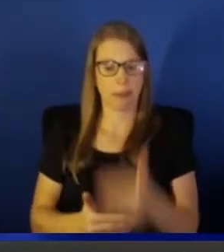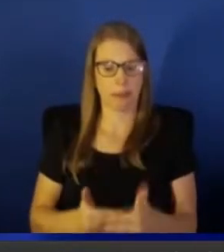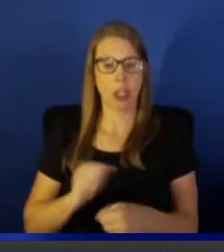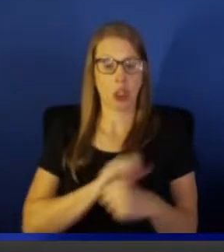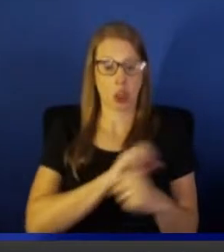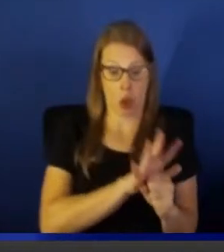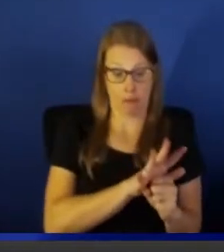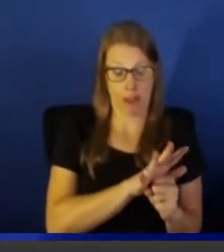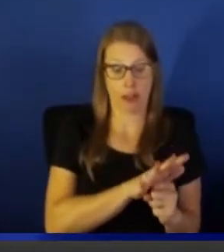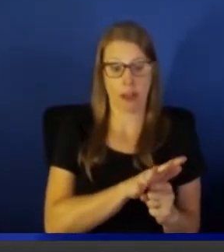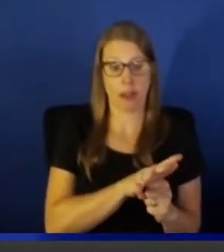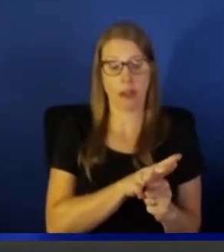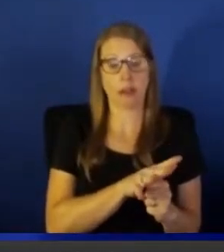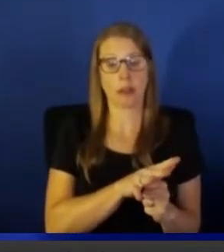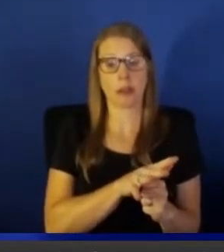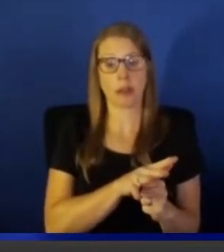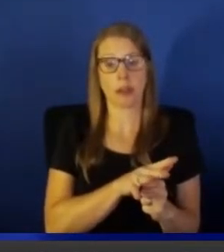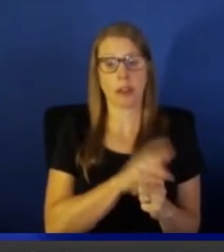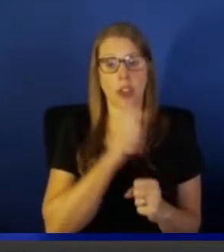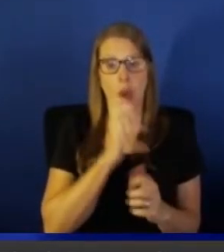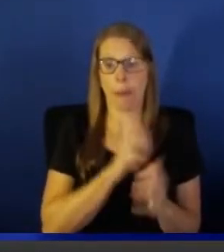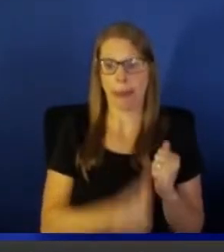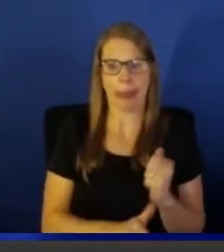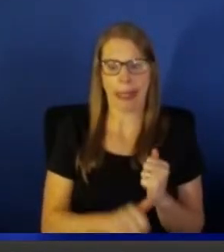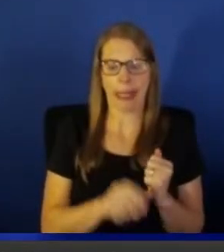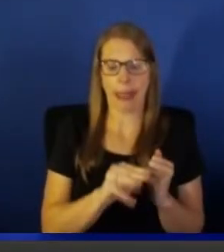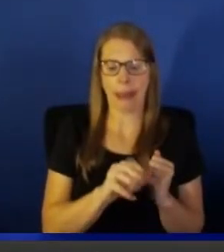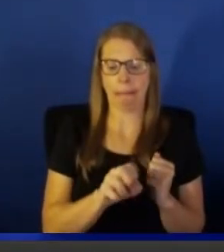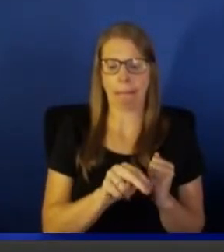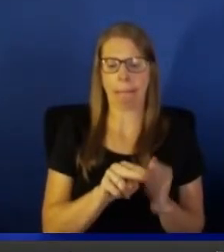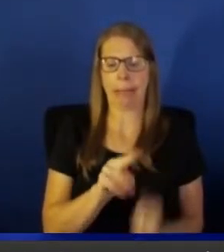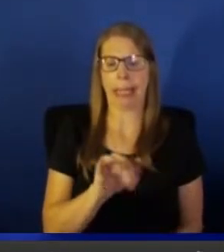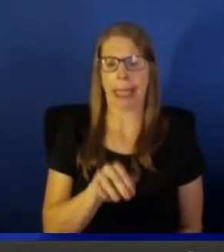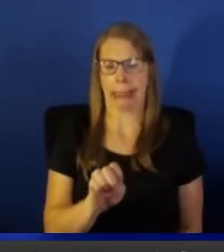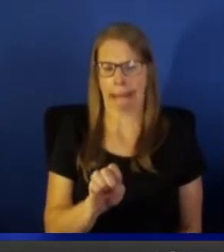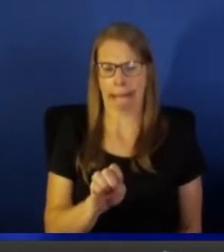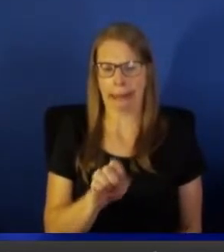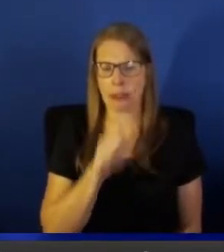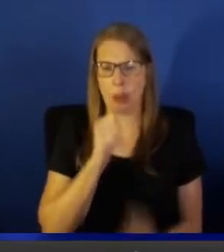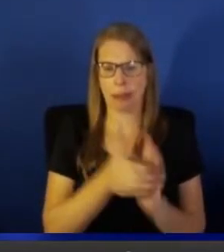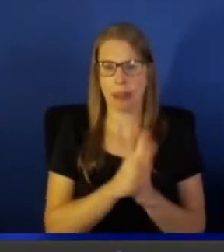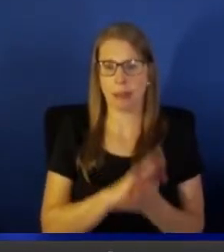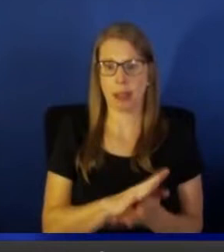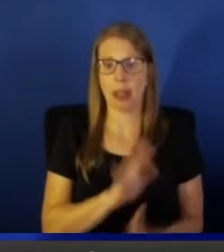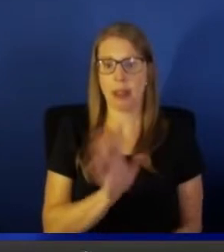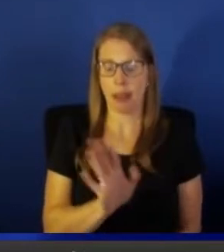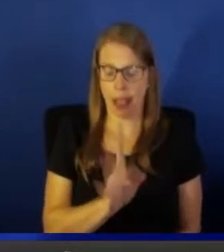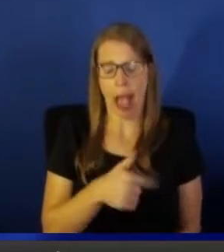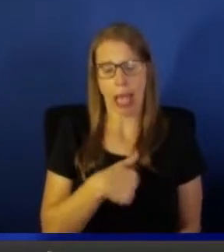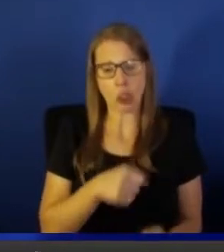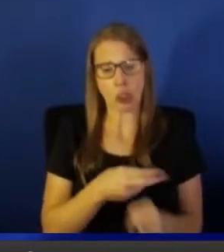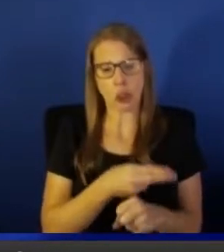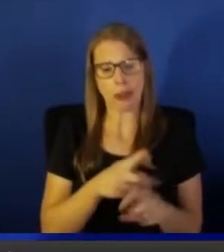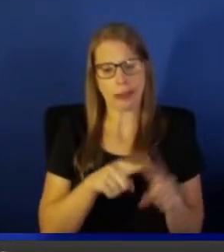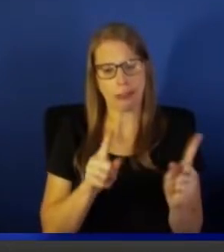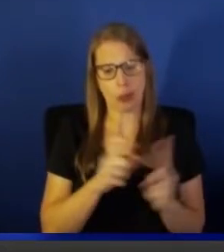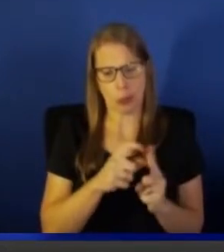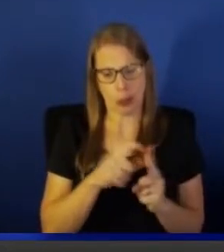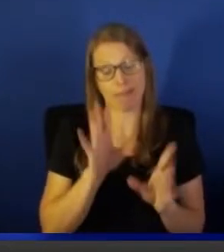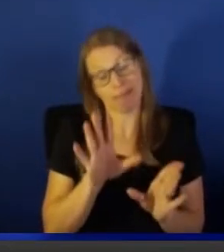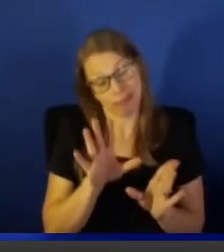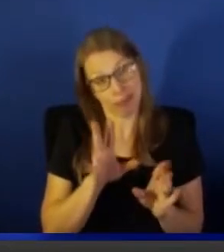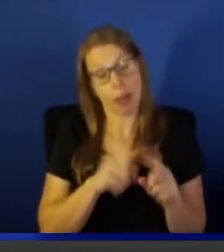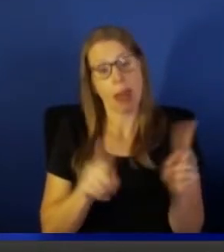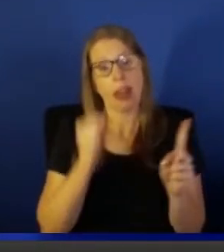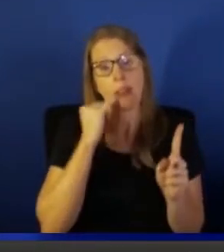don't be a meanie. What I mean by that is, and I could use stronger language, but nonetheless, right? If there is someone who's